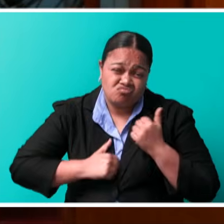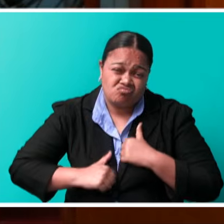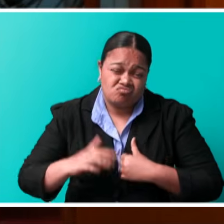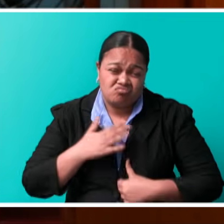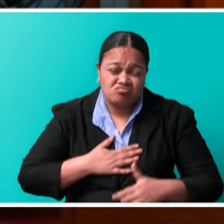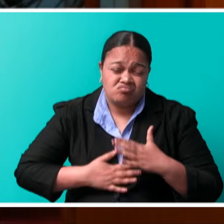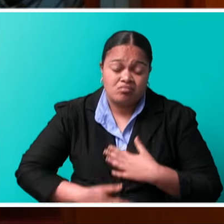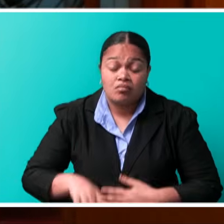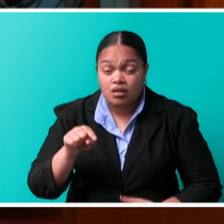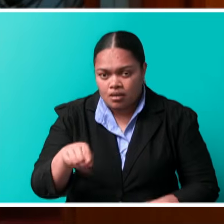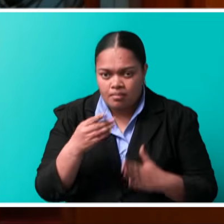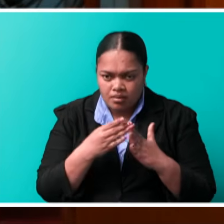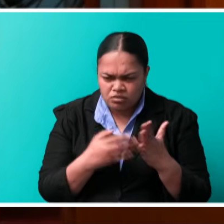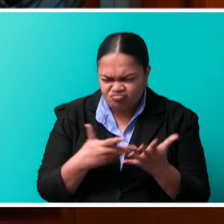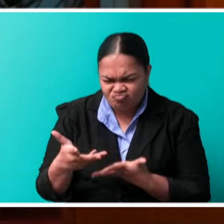directly addresses